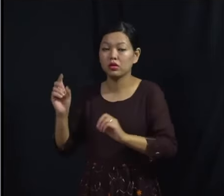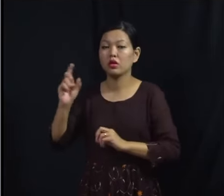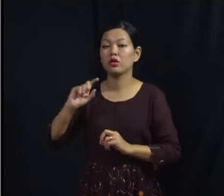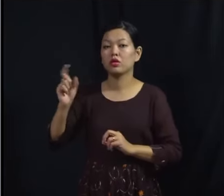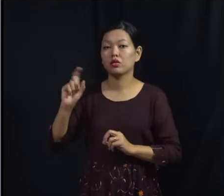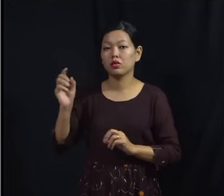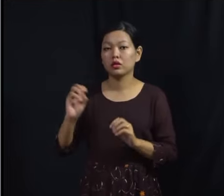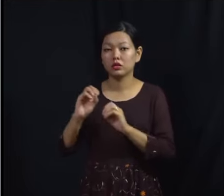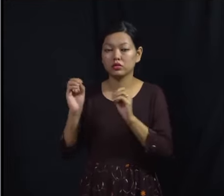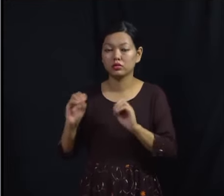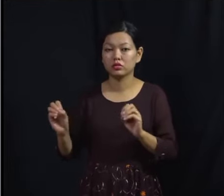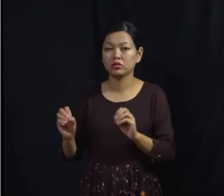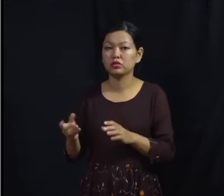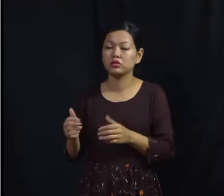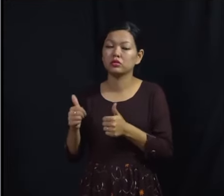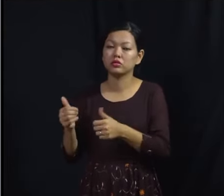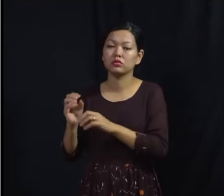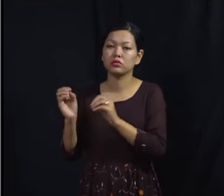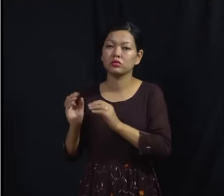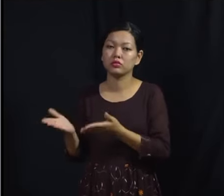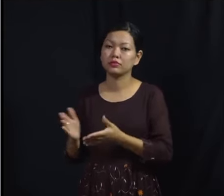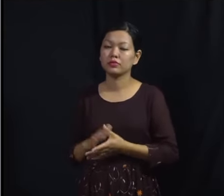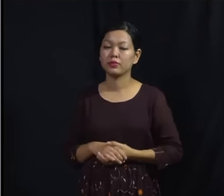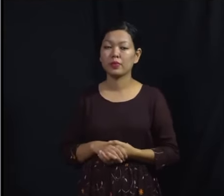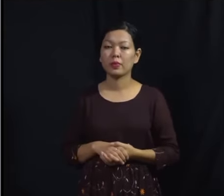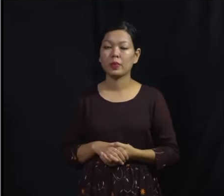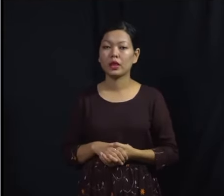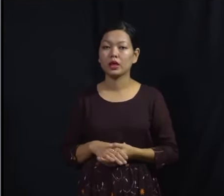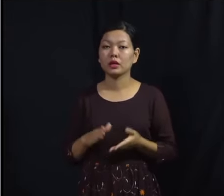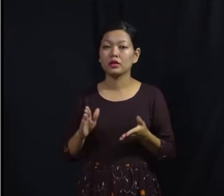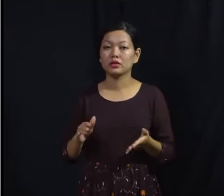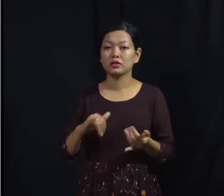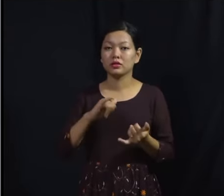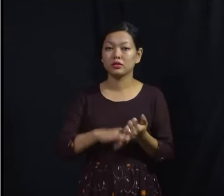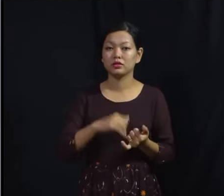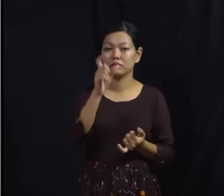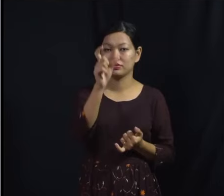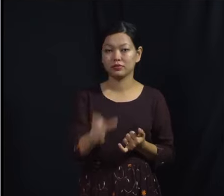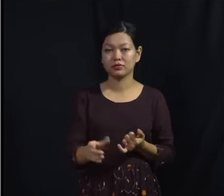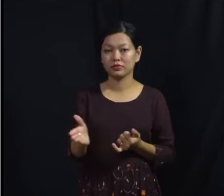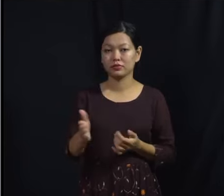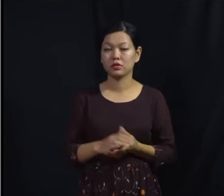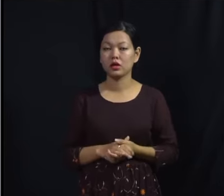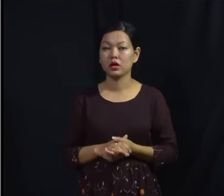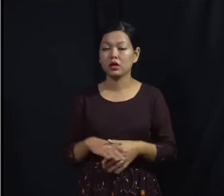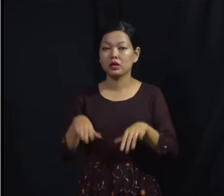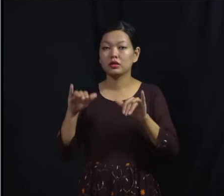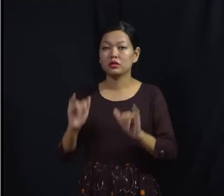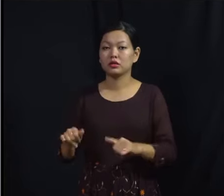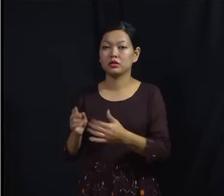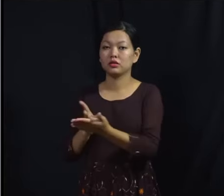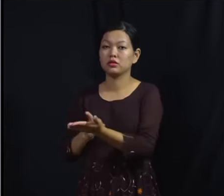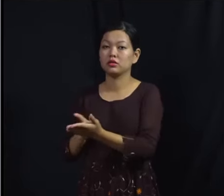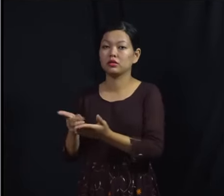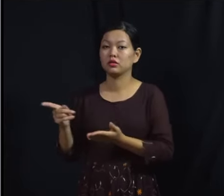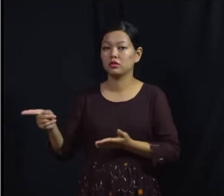the views and opinions can also be quick, narrow-minded. So our heroine, that is Susan, is living in such kind of a